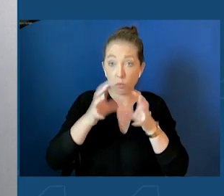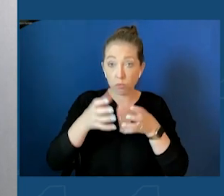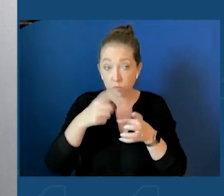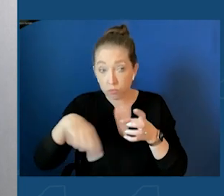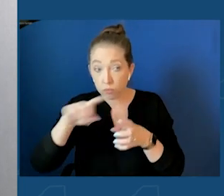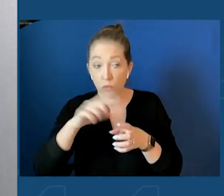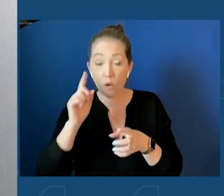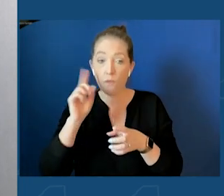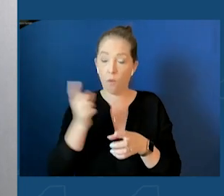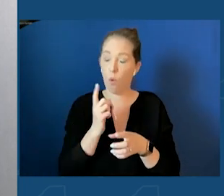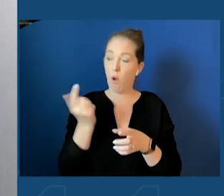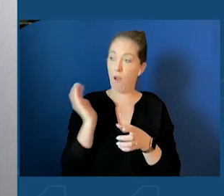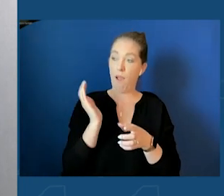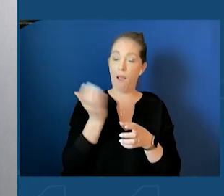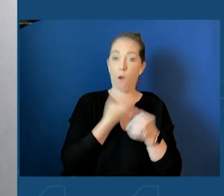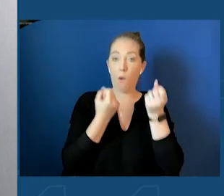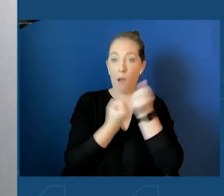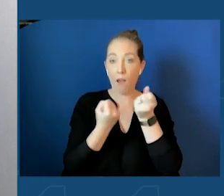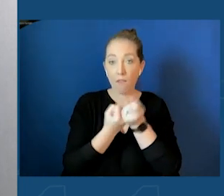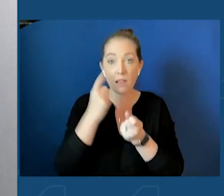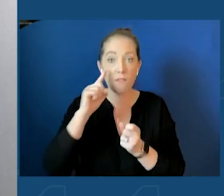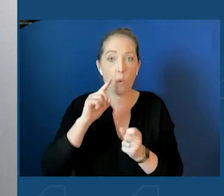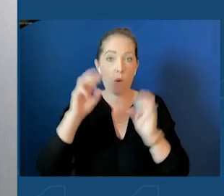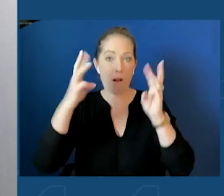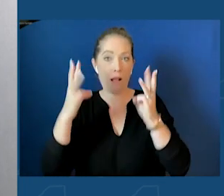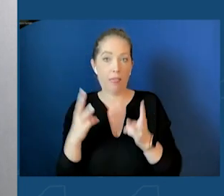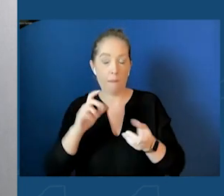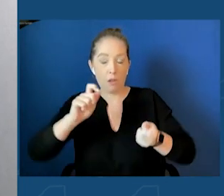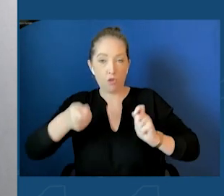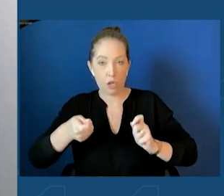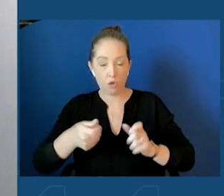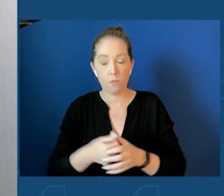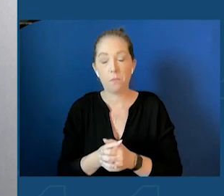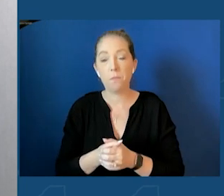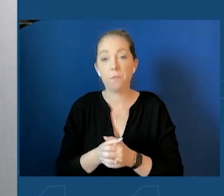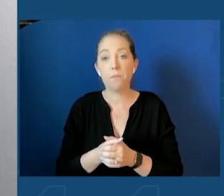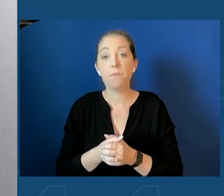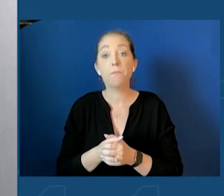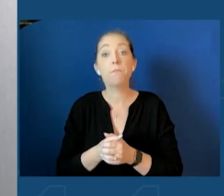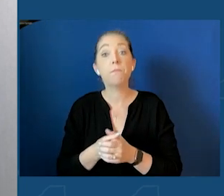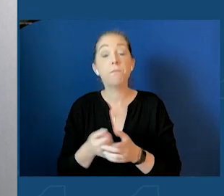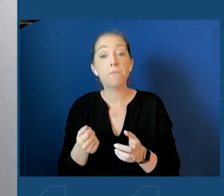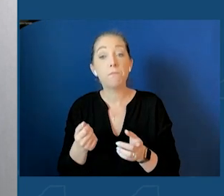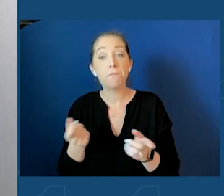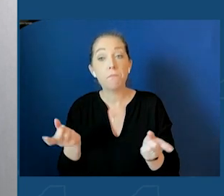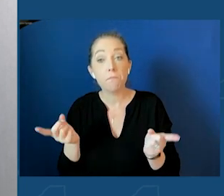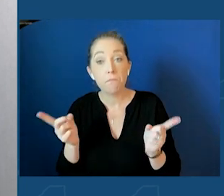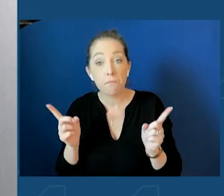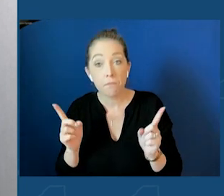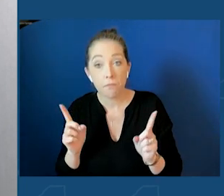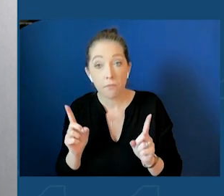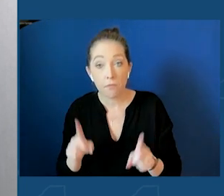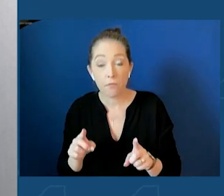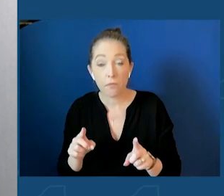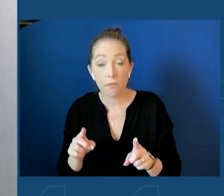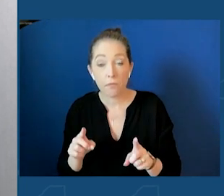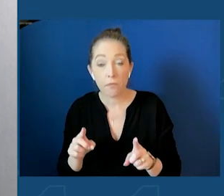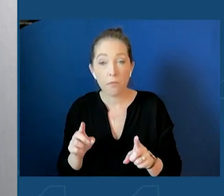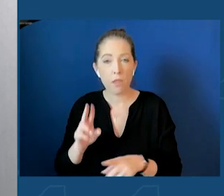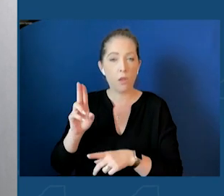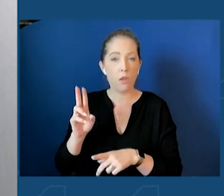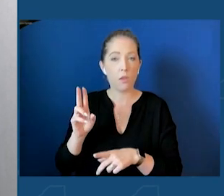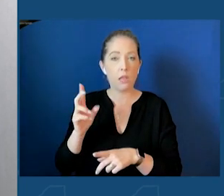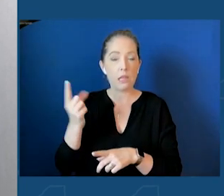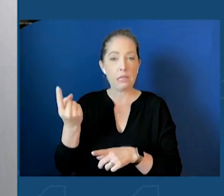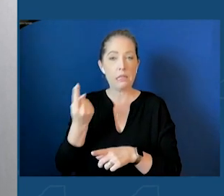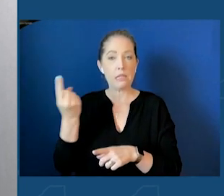harmful effect of climate change. In fact, when Vice President Kamala Harris visited UB past year, she